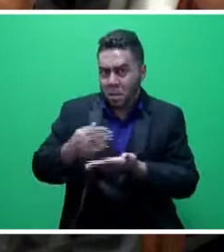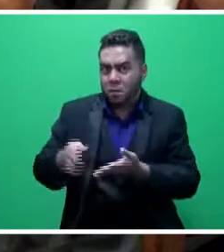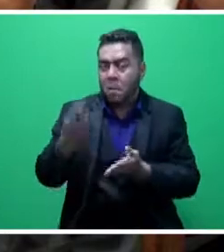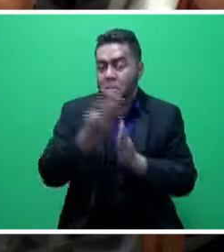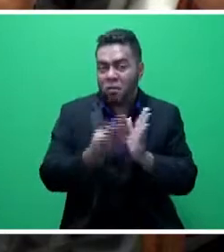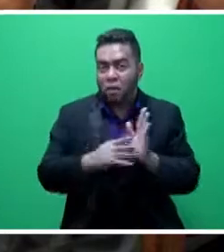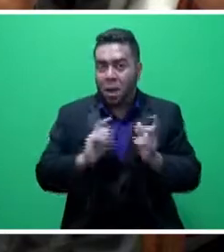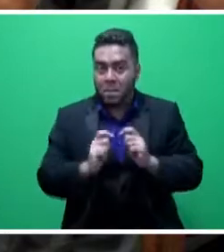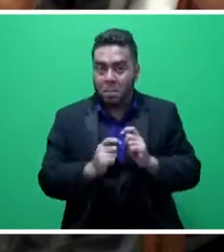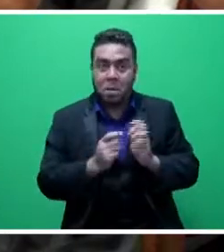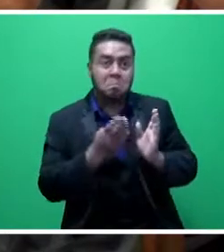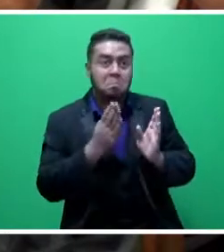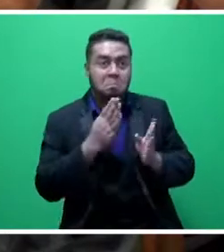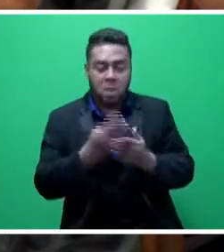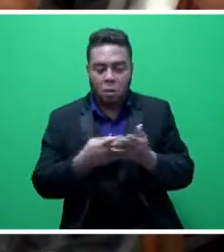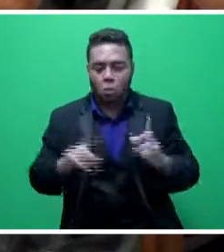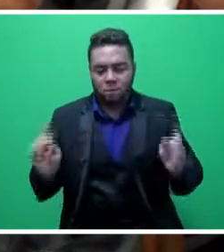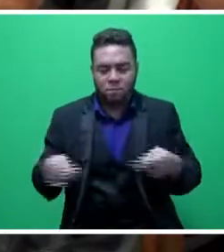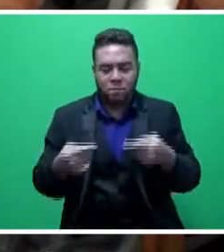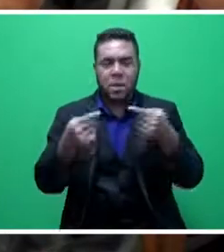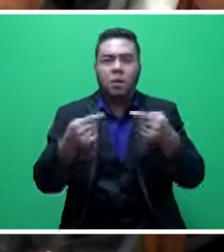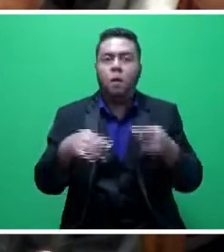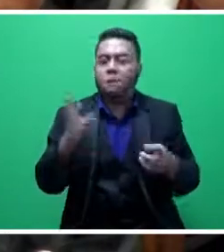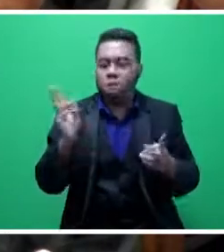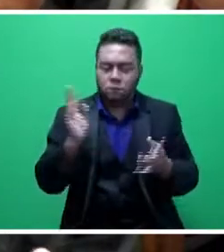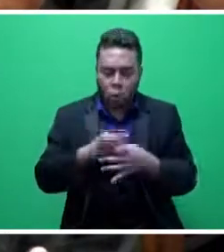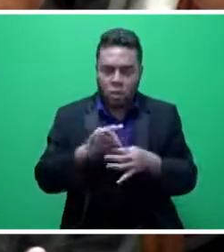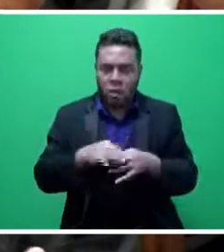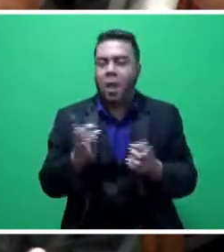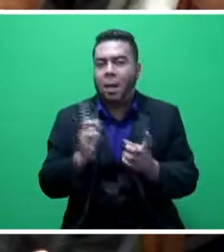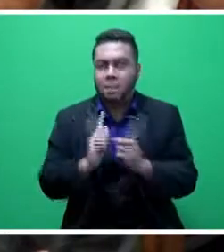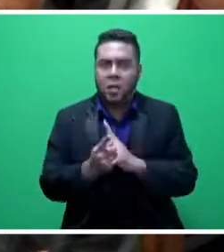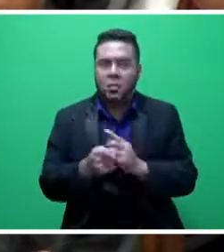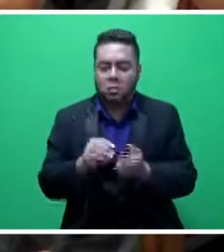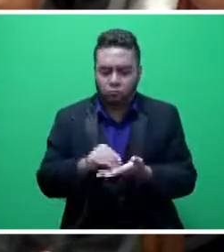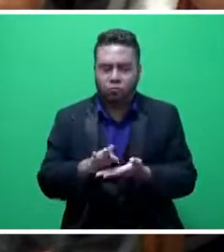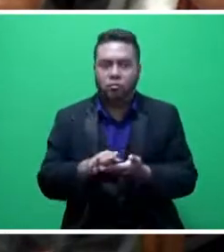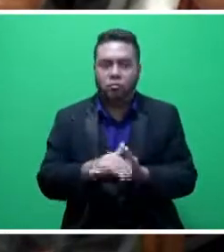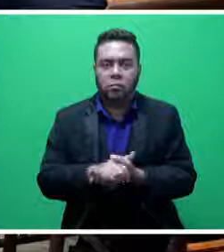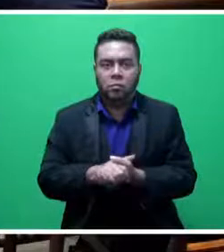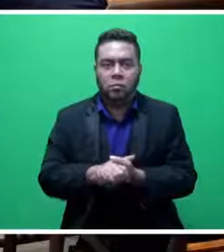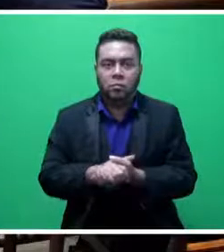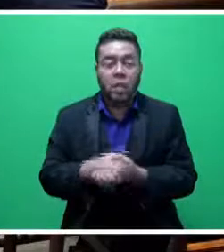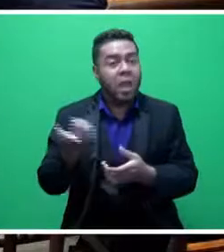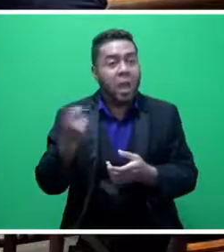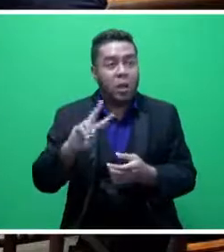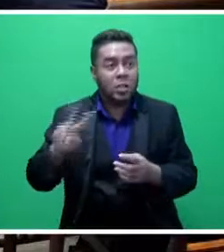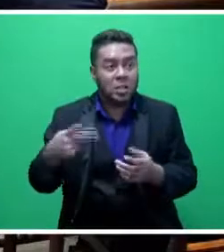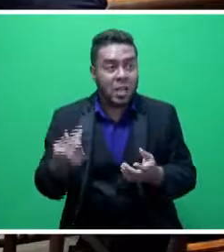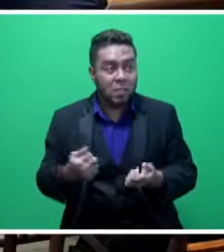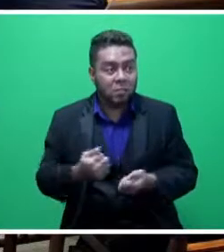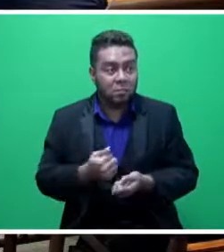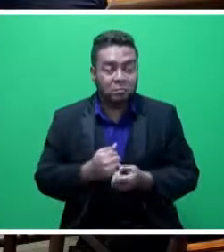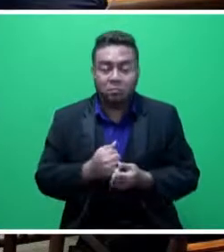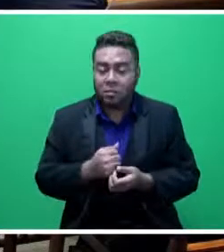Bill 2020 be debated, voted upon and be passed. Thank you, sir. Is there a seconder?